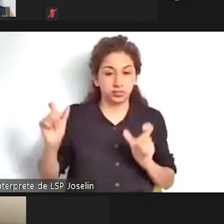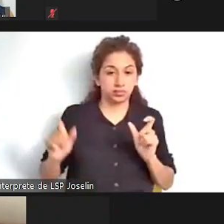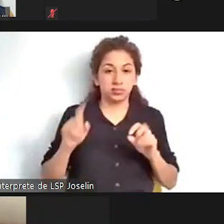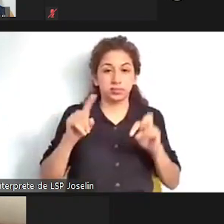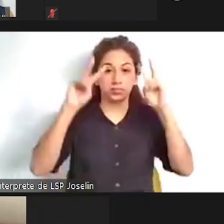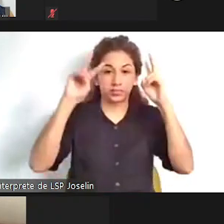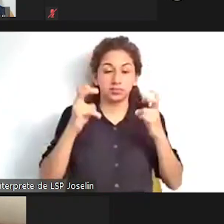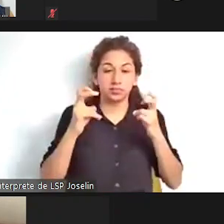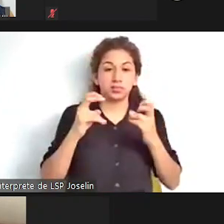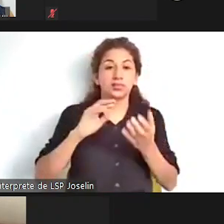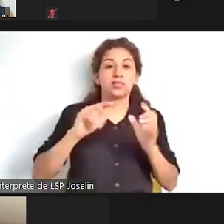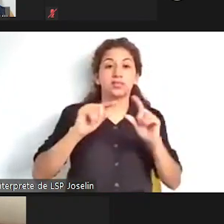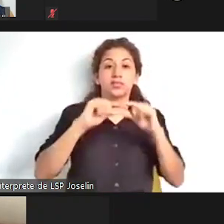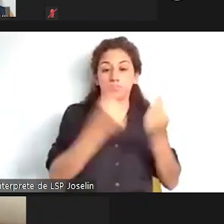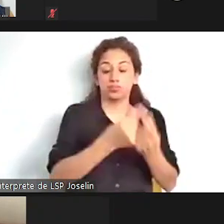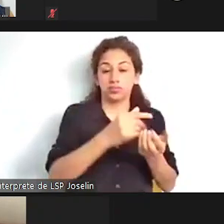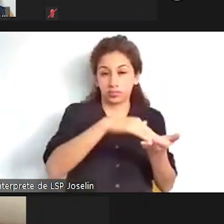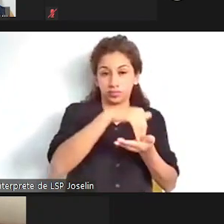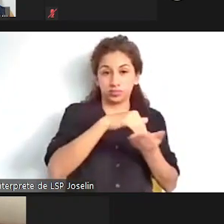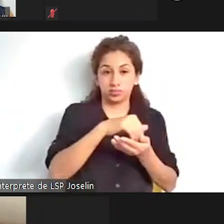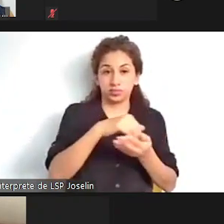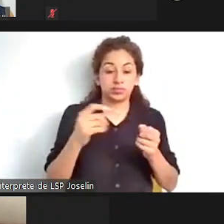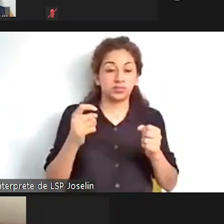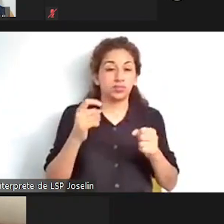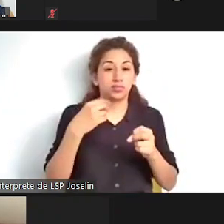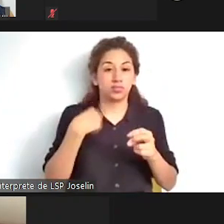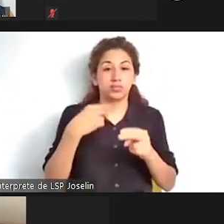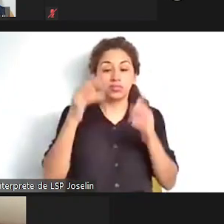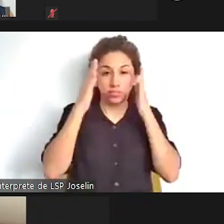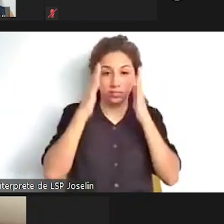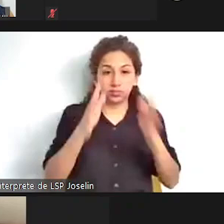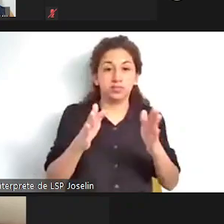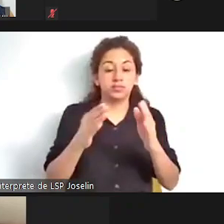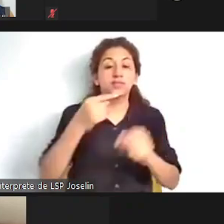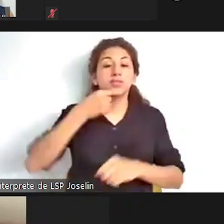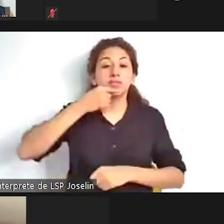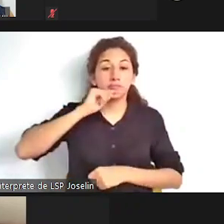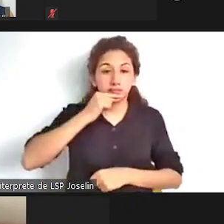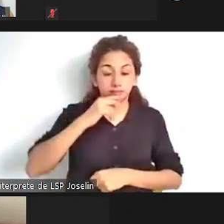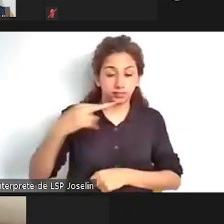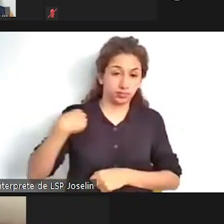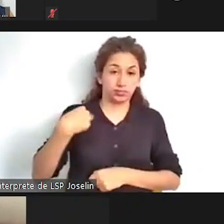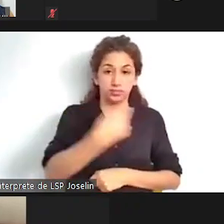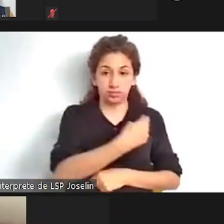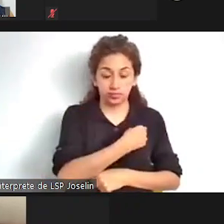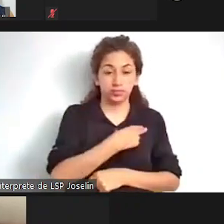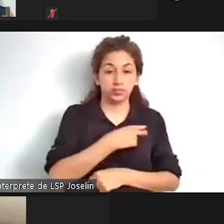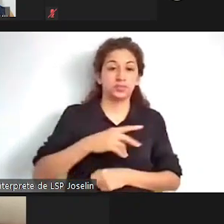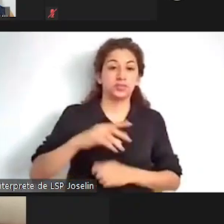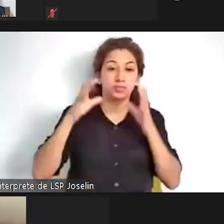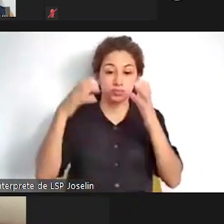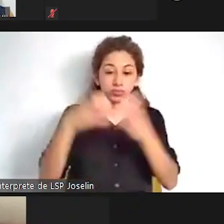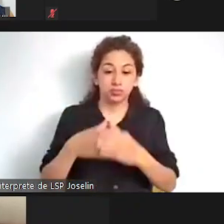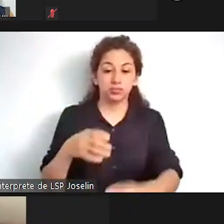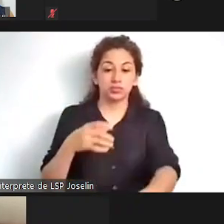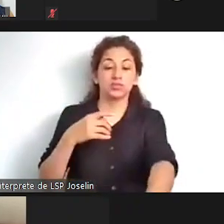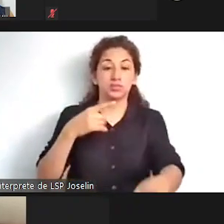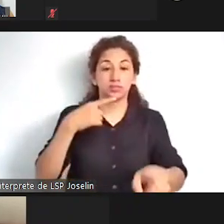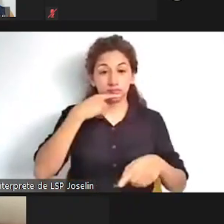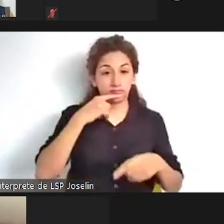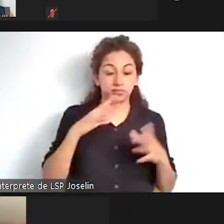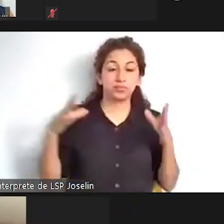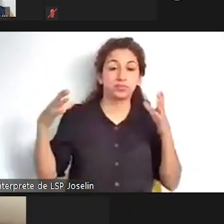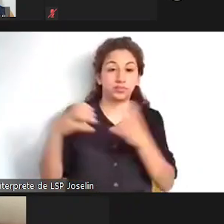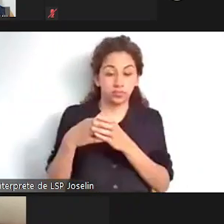social security when it comes to vulnerable populations and because i don't have a lot of time i'm just going to talk about women as the